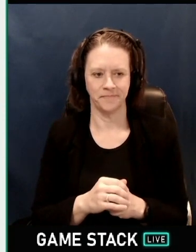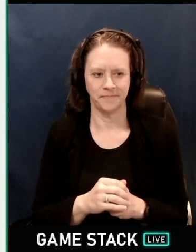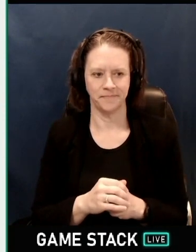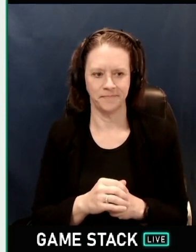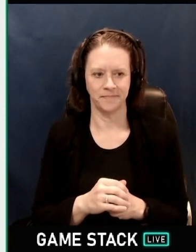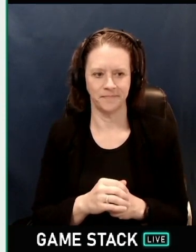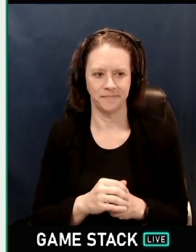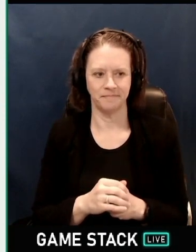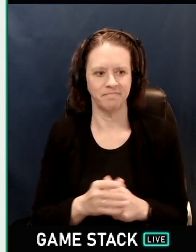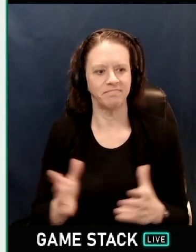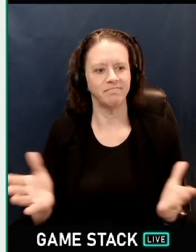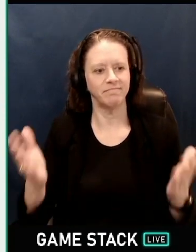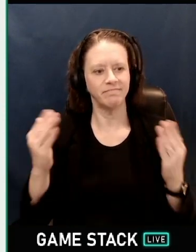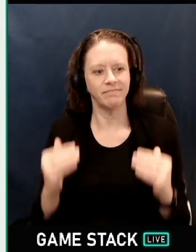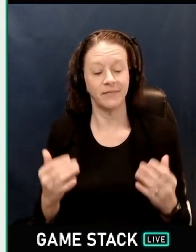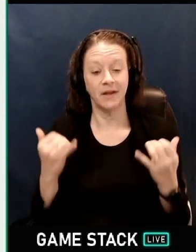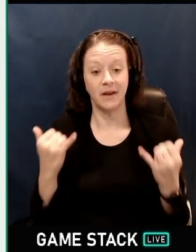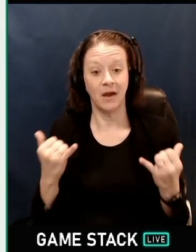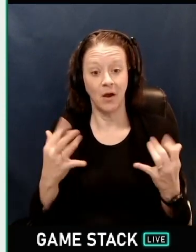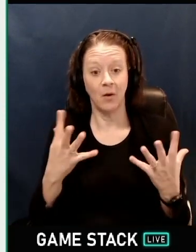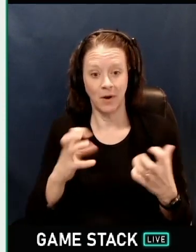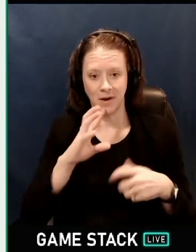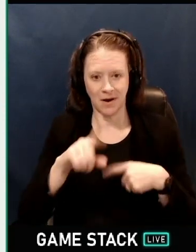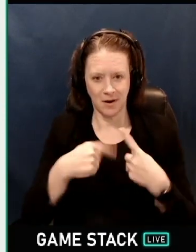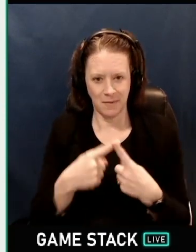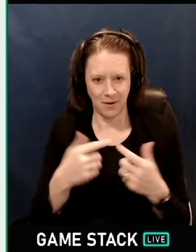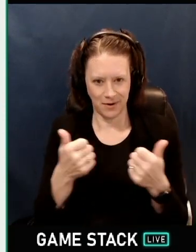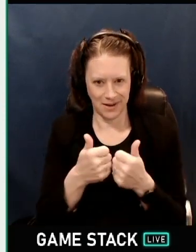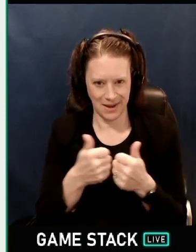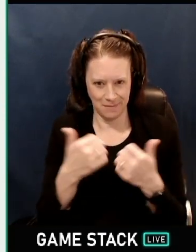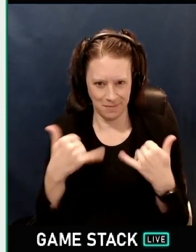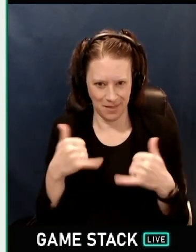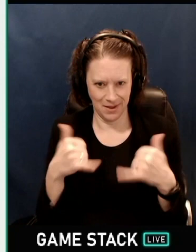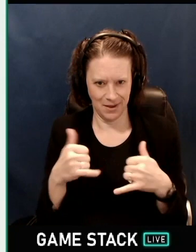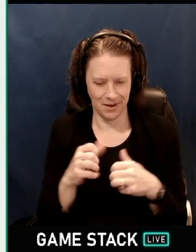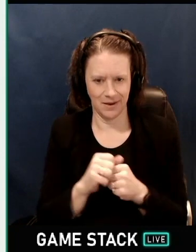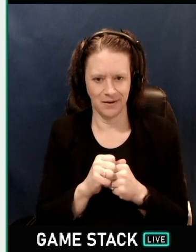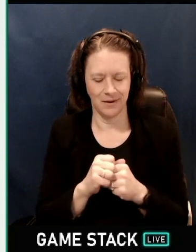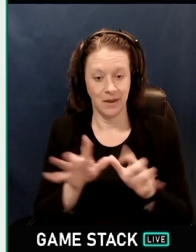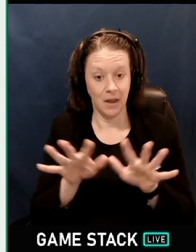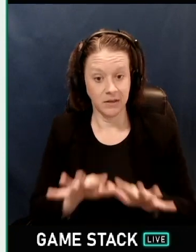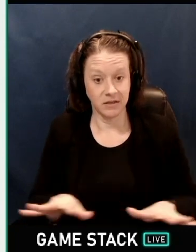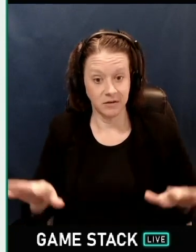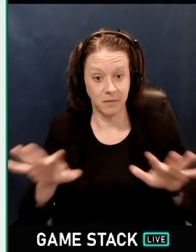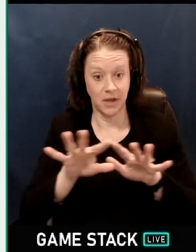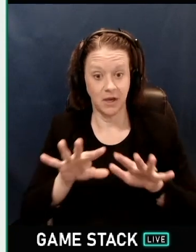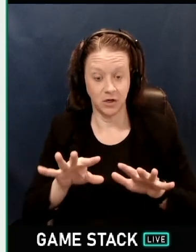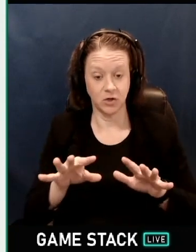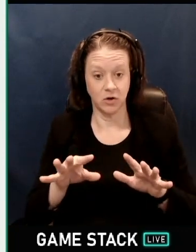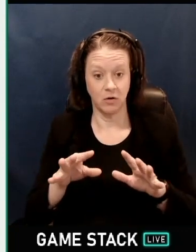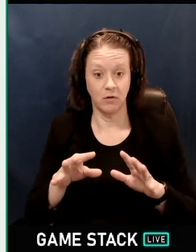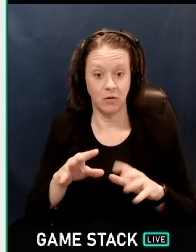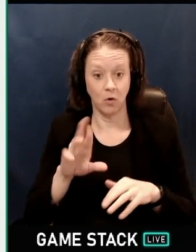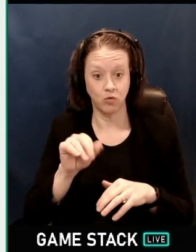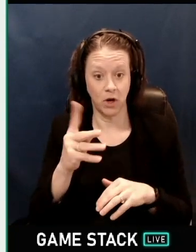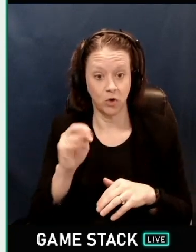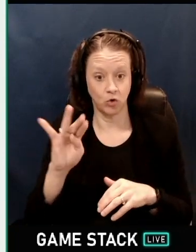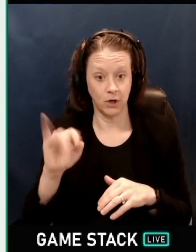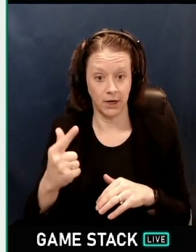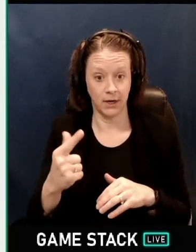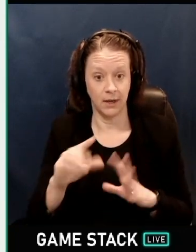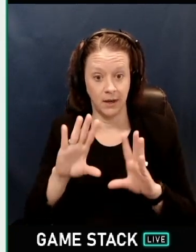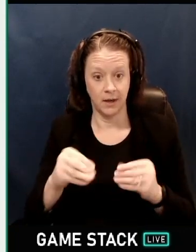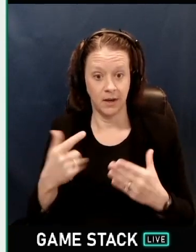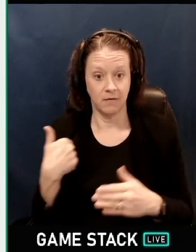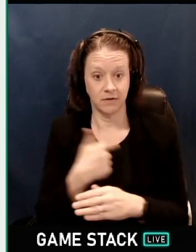So now let's talk about gameplay. Spatial rendering gives us this ability to give